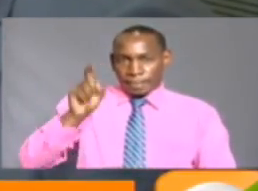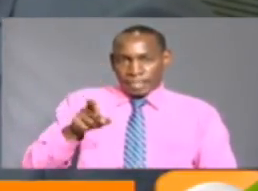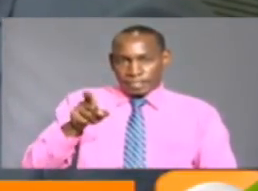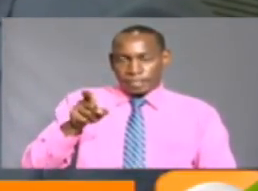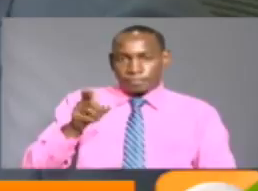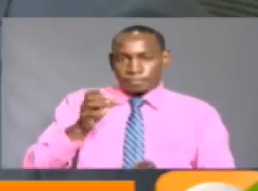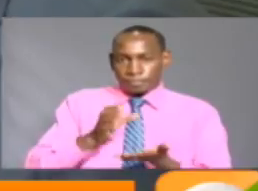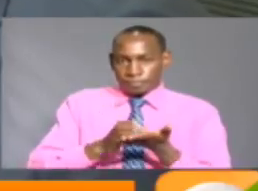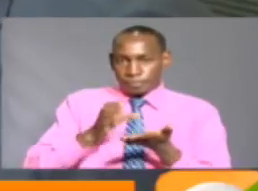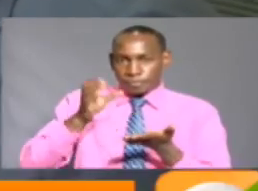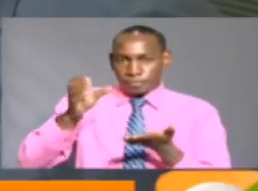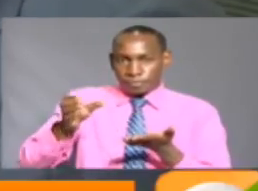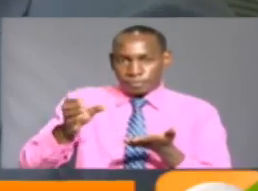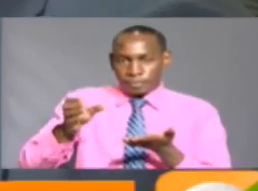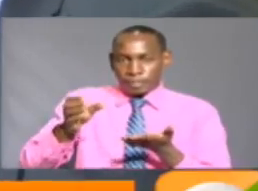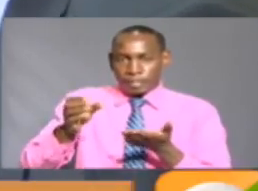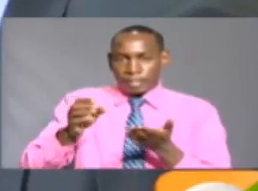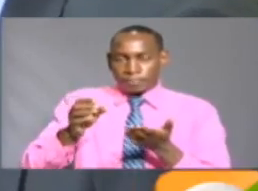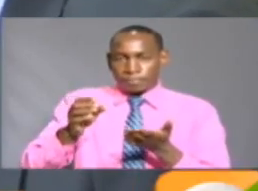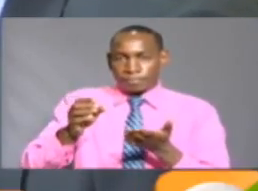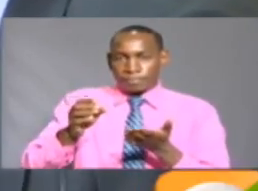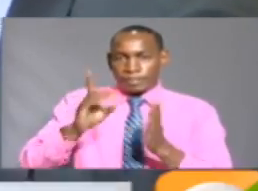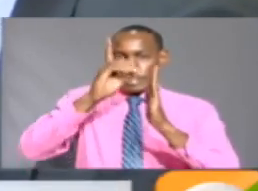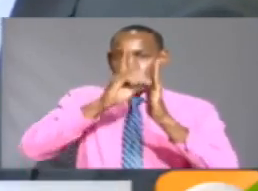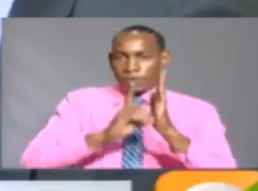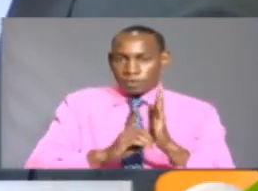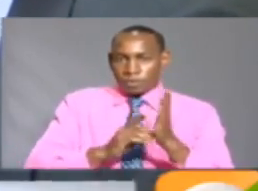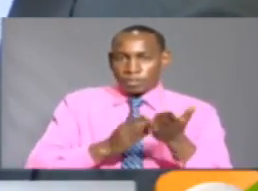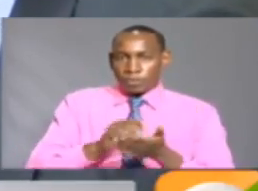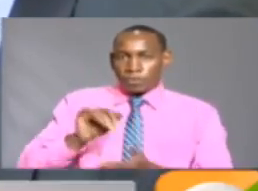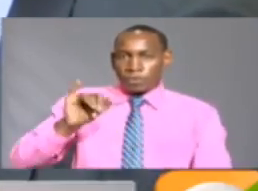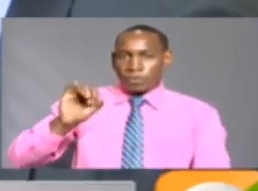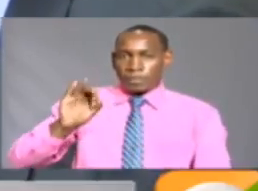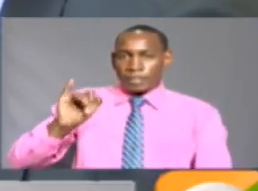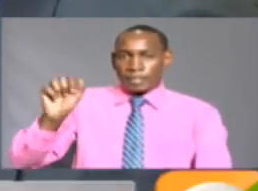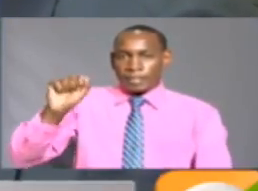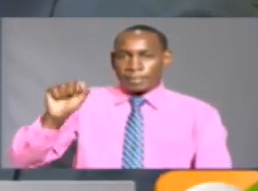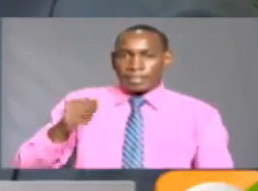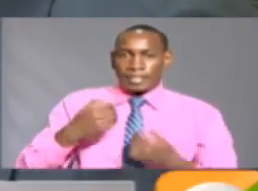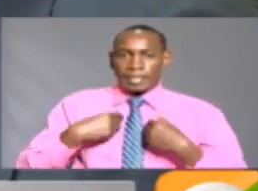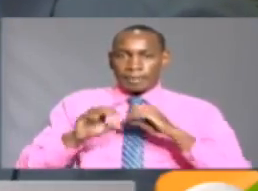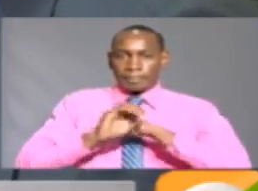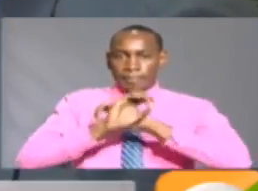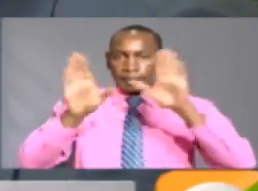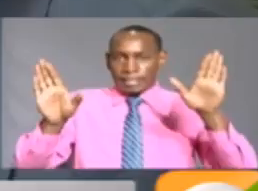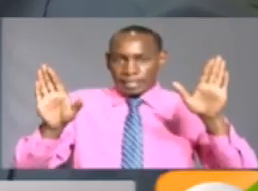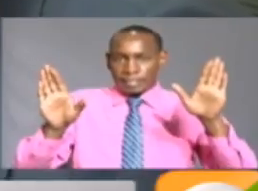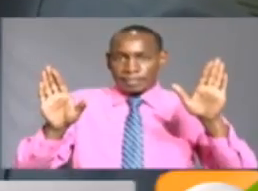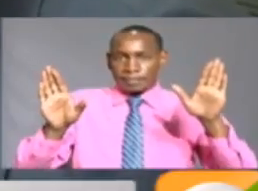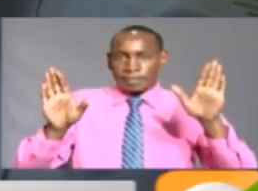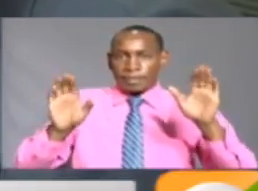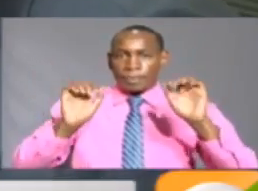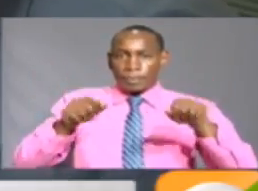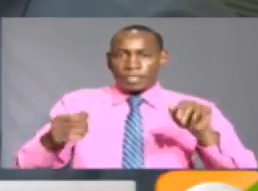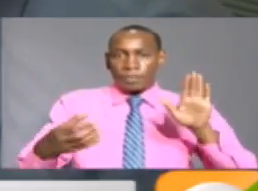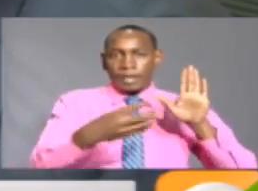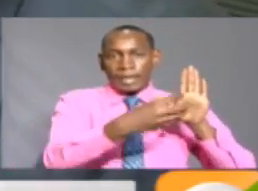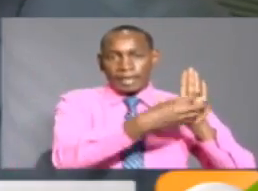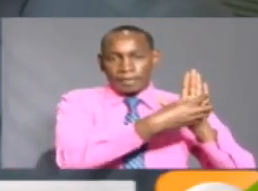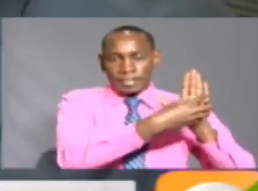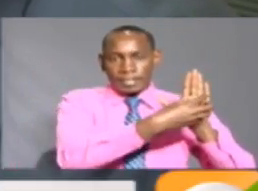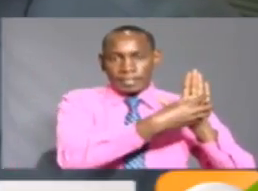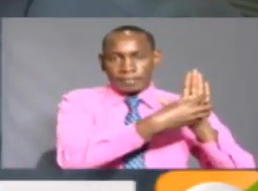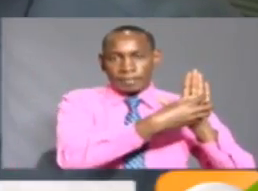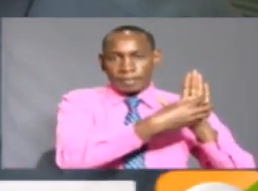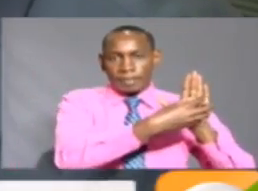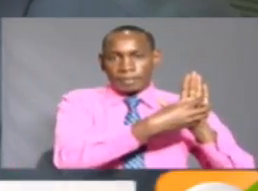uprooted in the evmist, and then we get the clearance now from Exchequer to advertise.